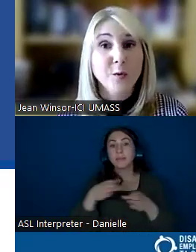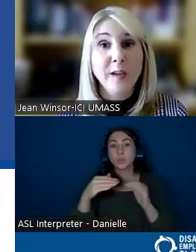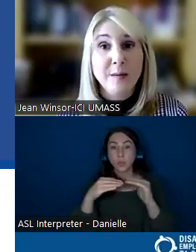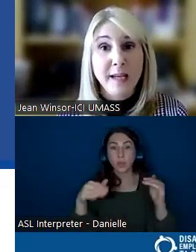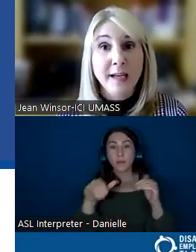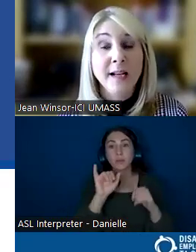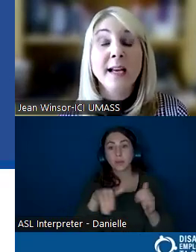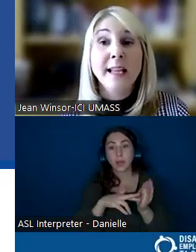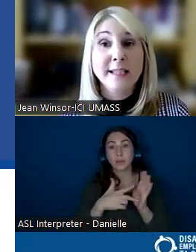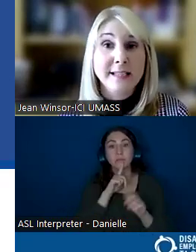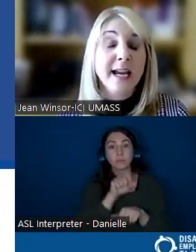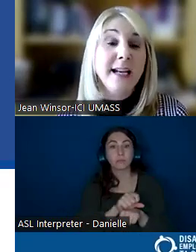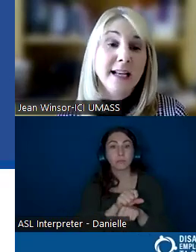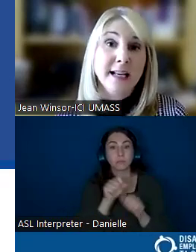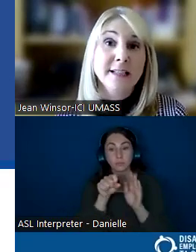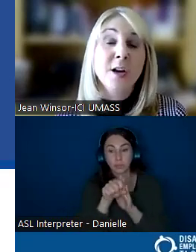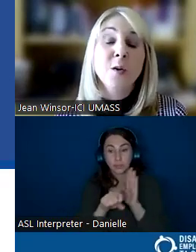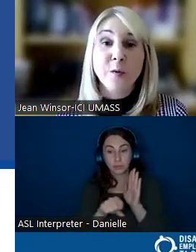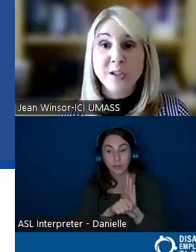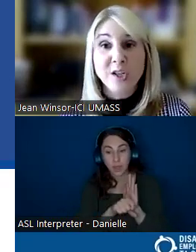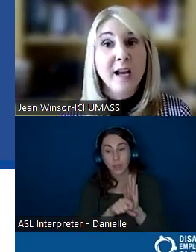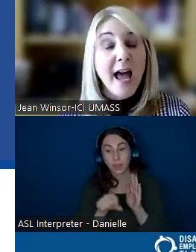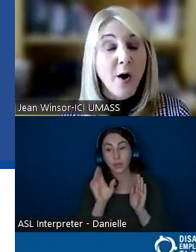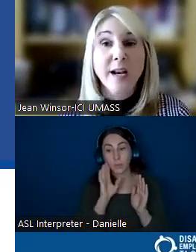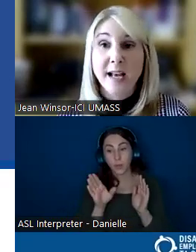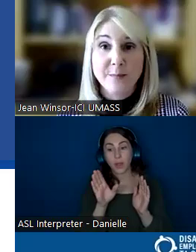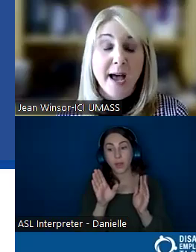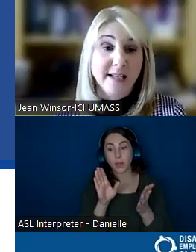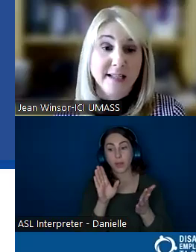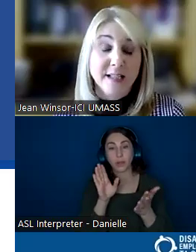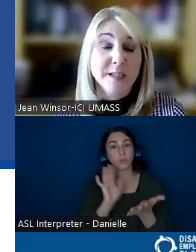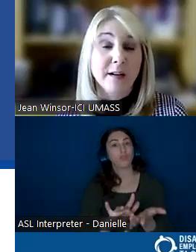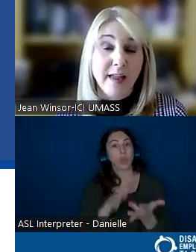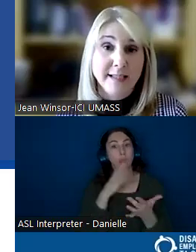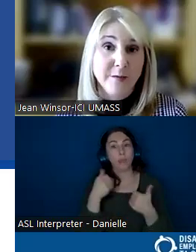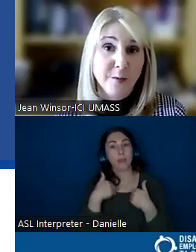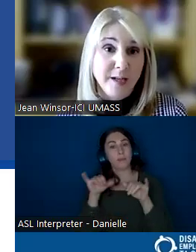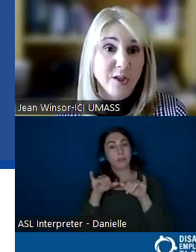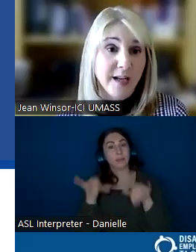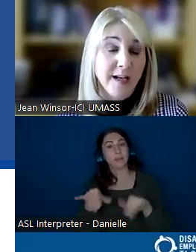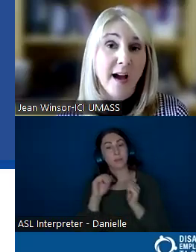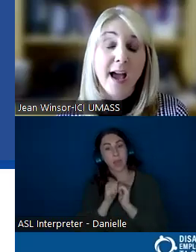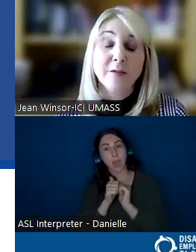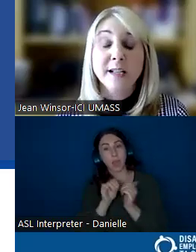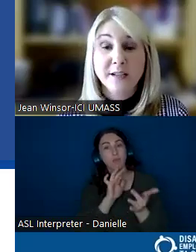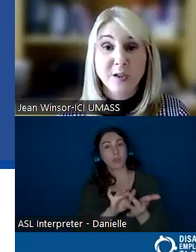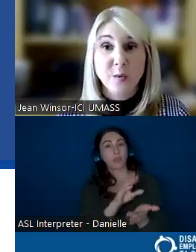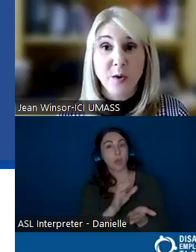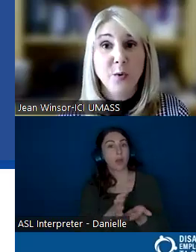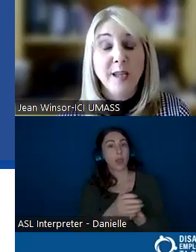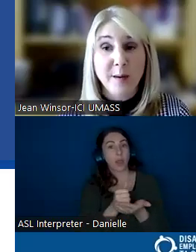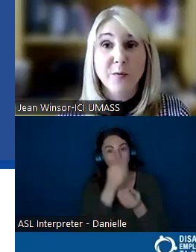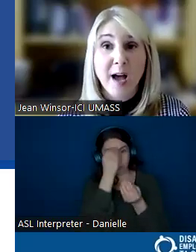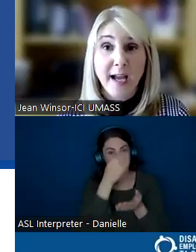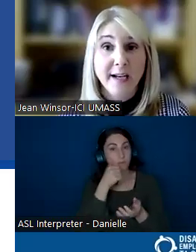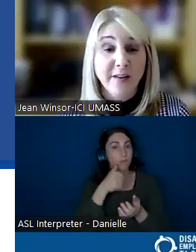we truly mean that the state is reaching out and has a mechanism to collect information on every individual